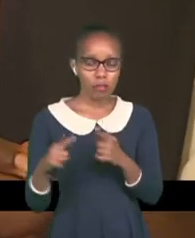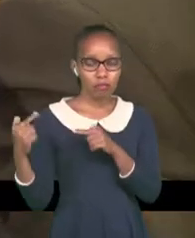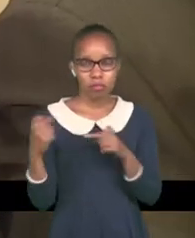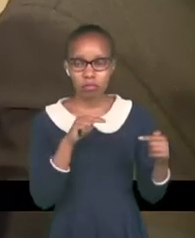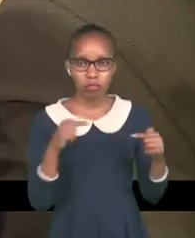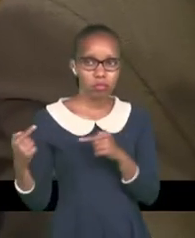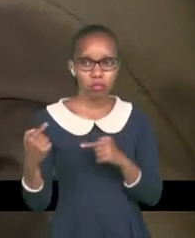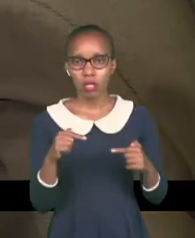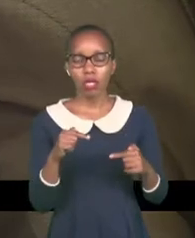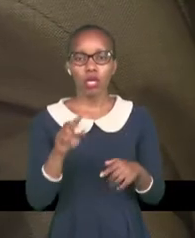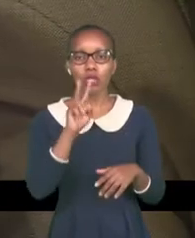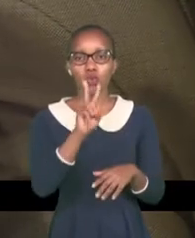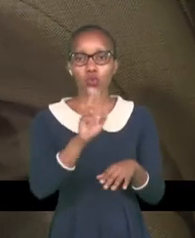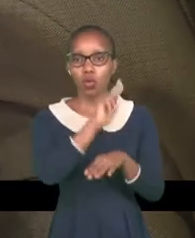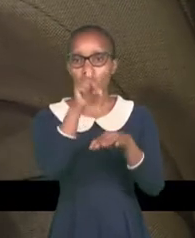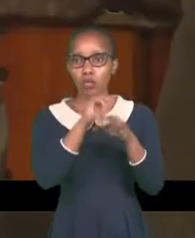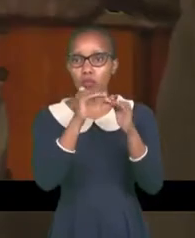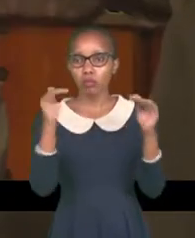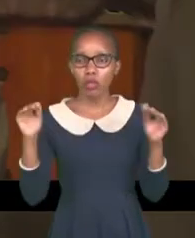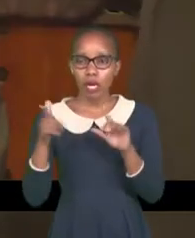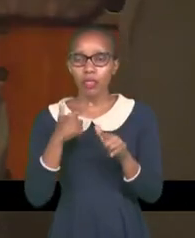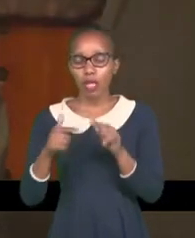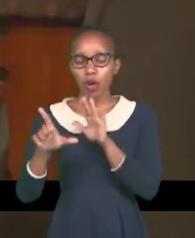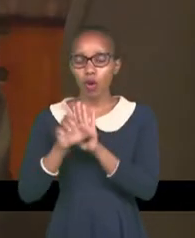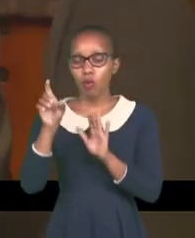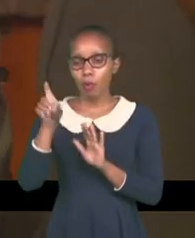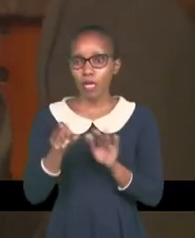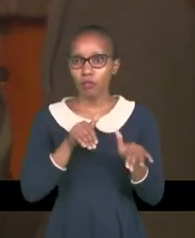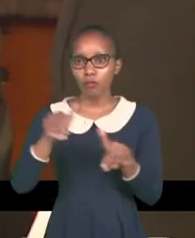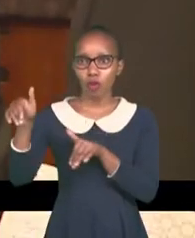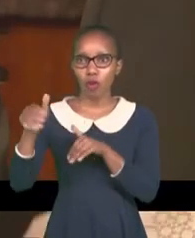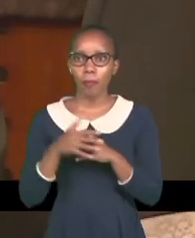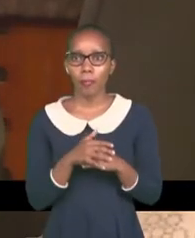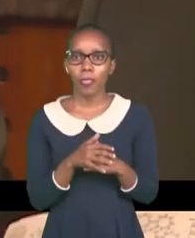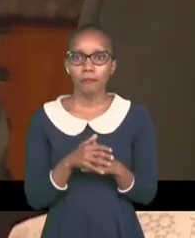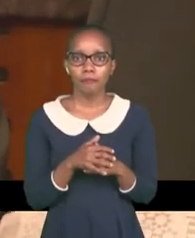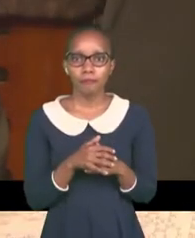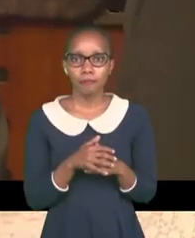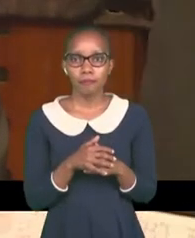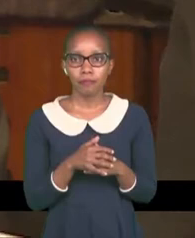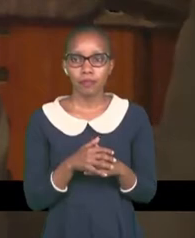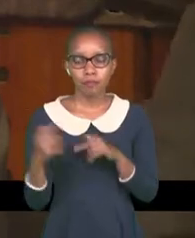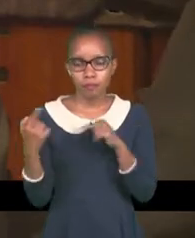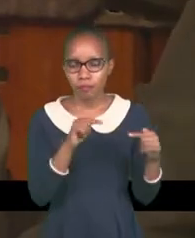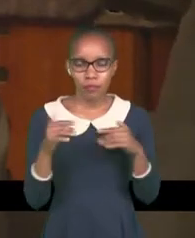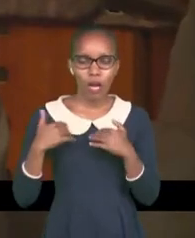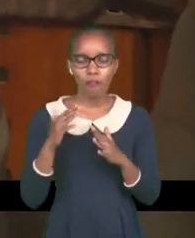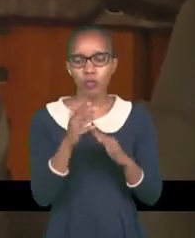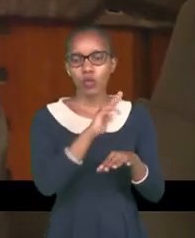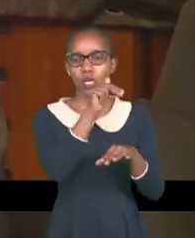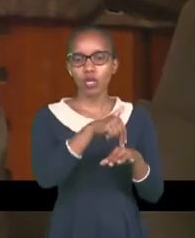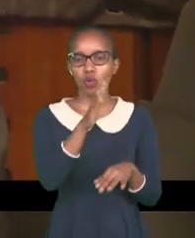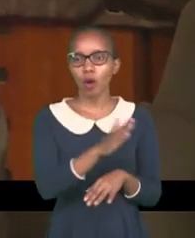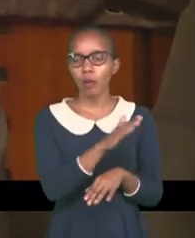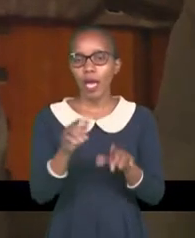has a remedy if the rule of law will be observed. The fault lines or the conflict between the National Assembly and